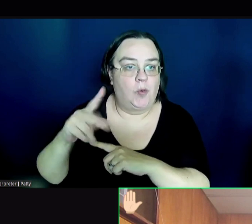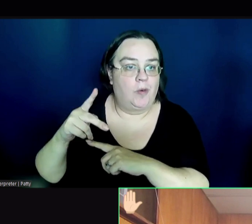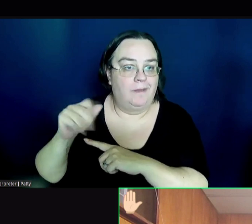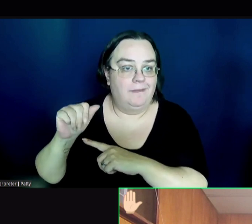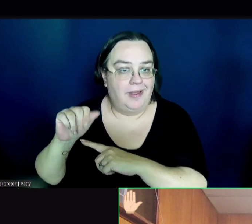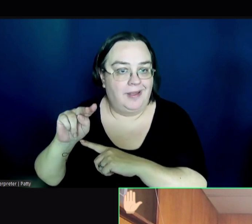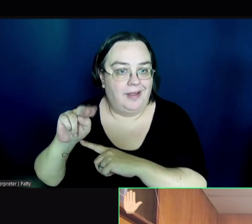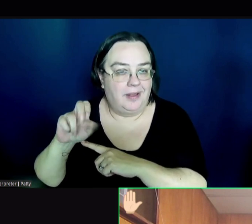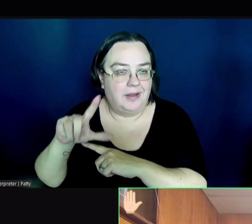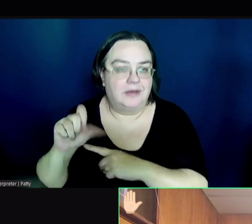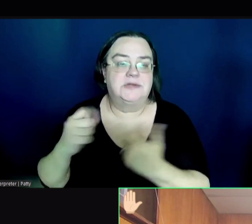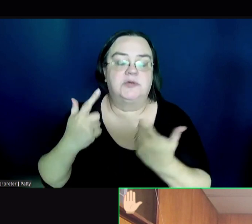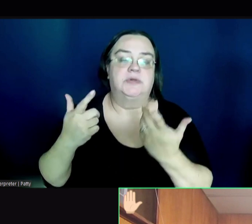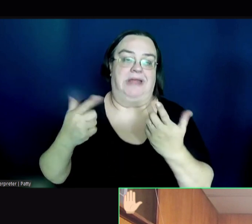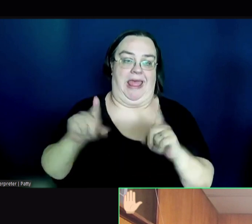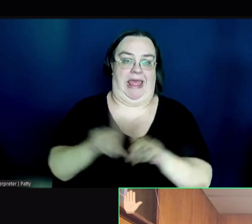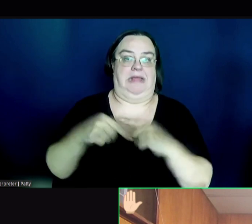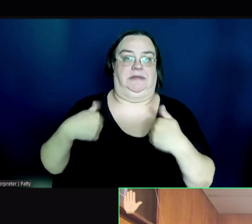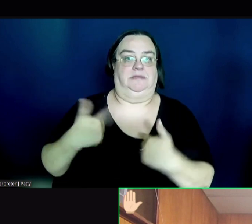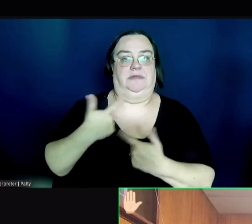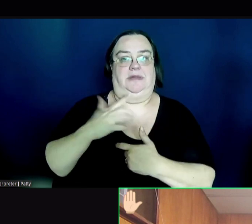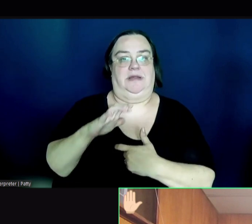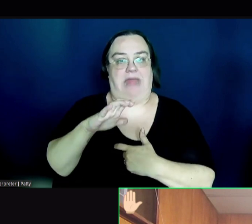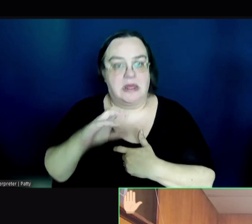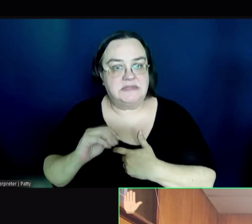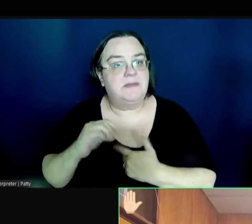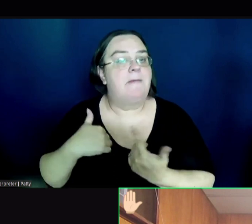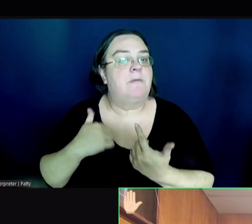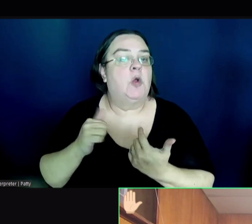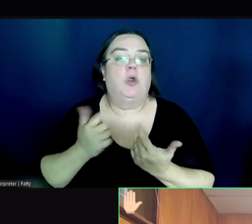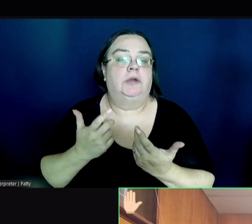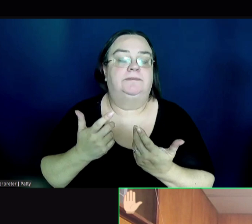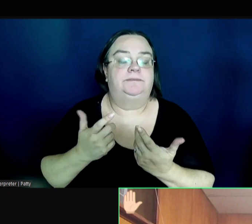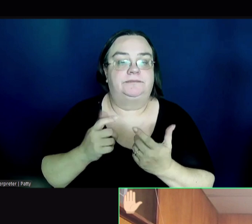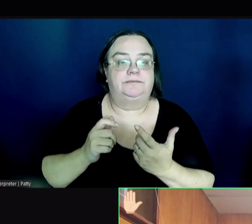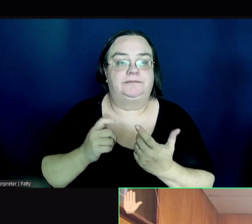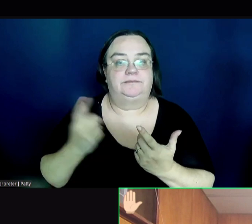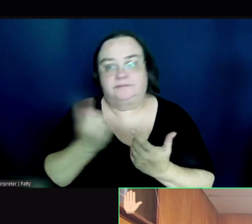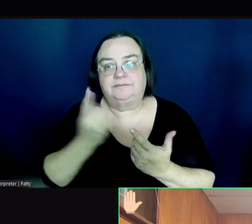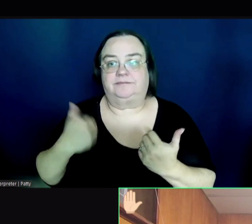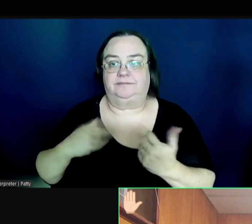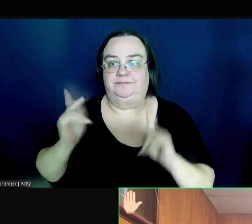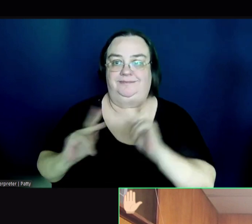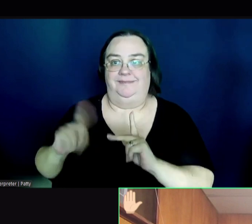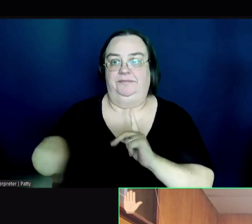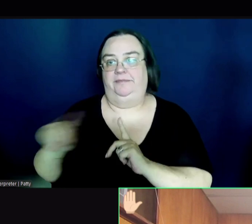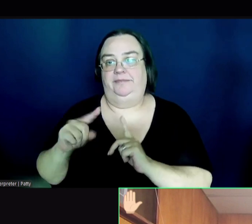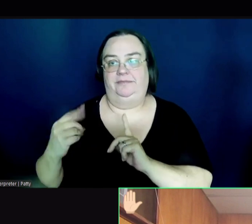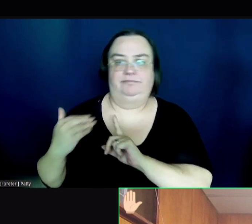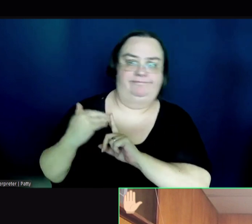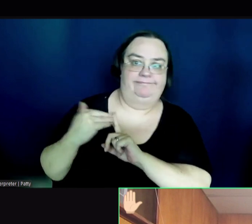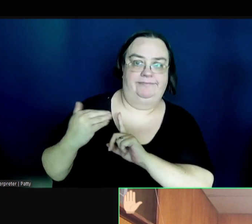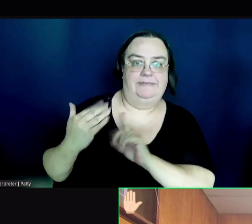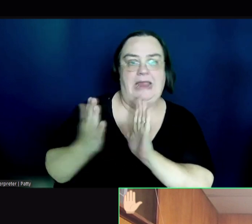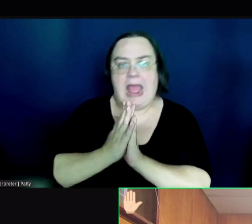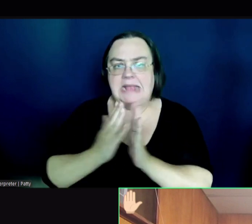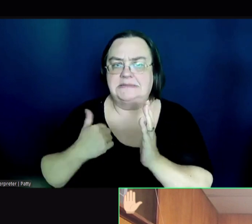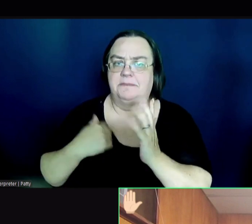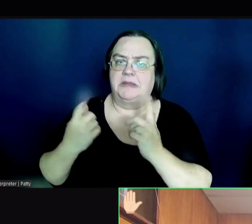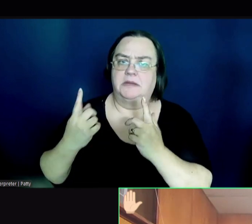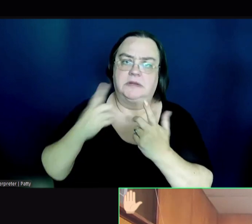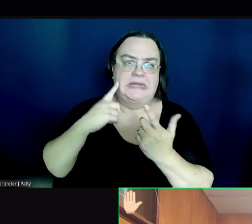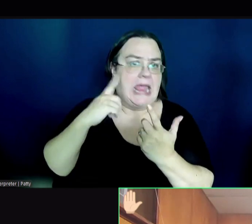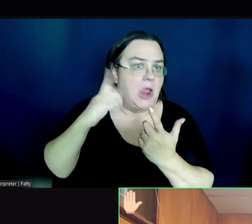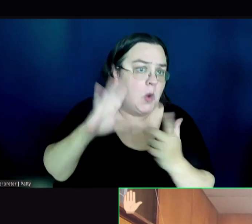just sort of as a council member, I keep getting residents asking me questions about rumors,